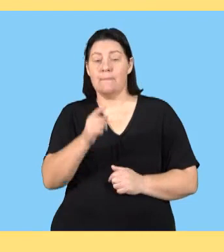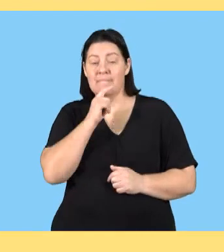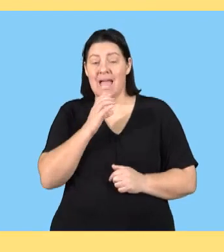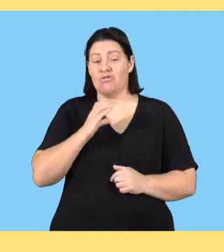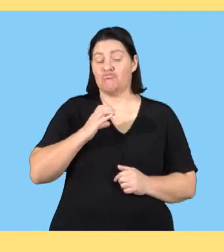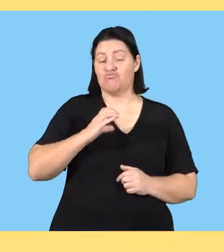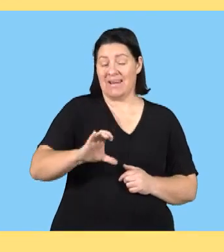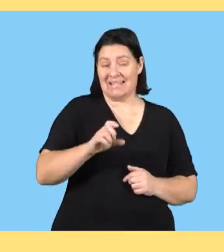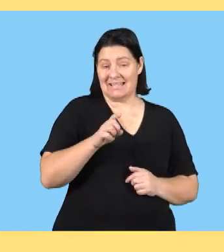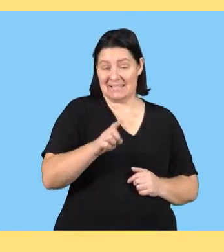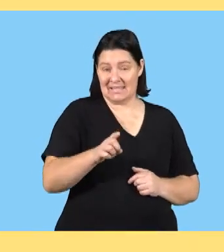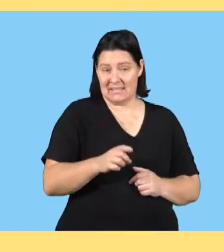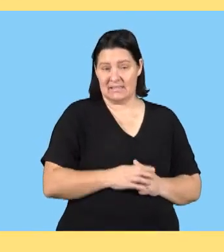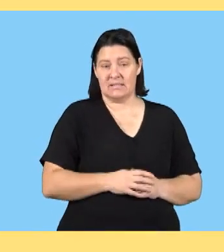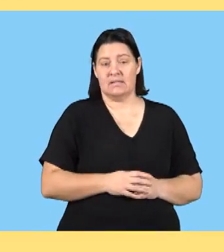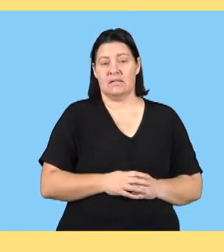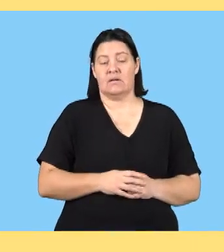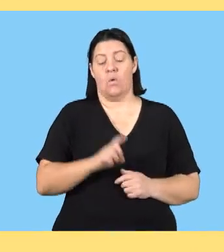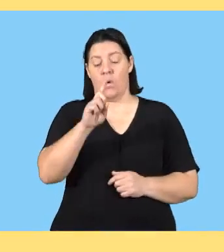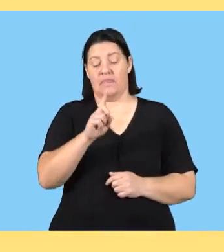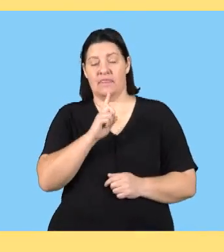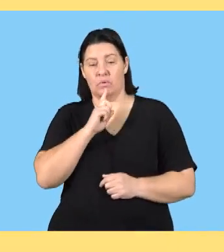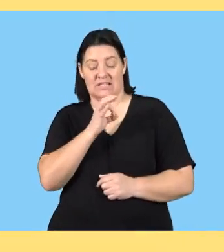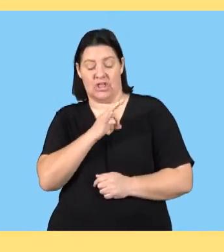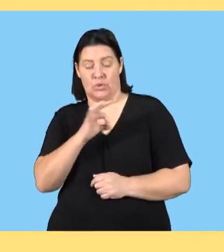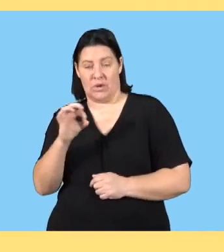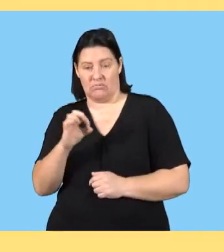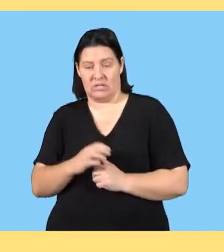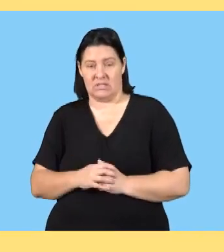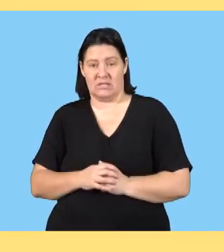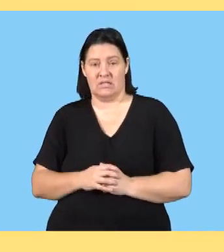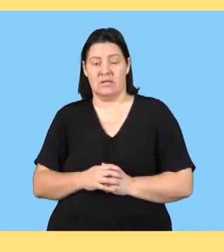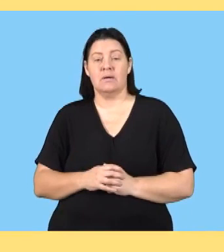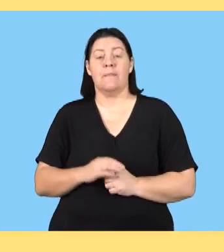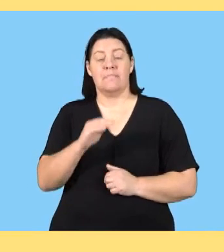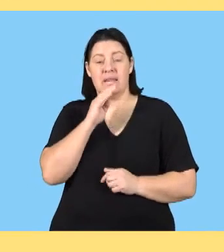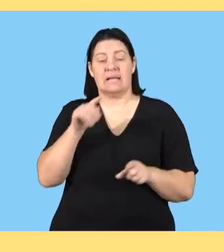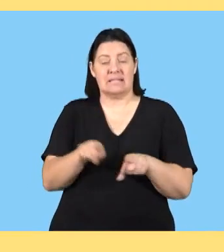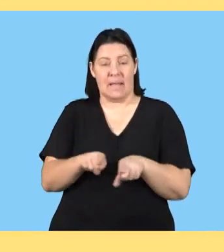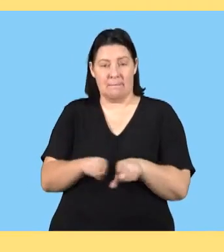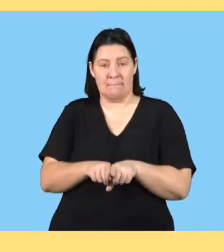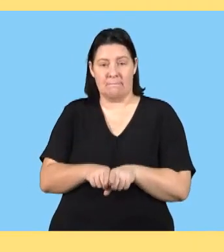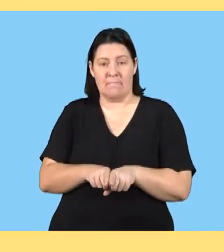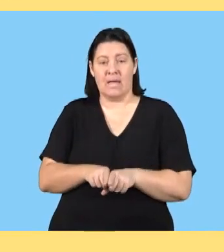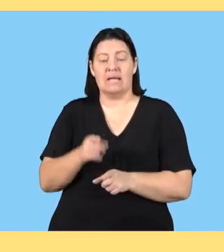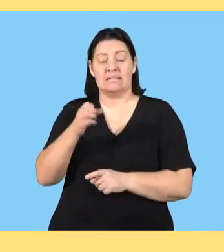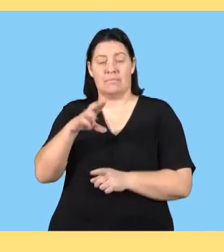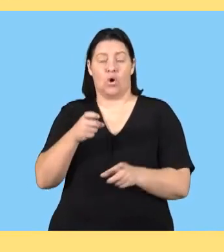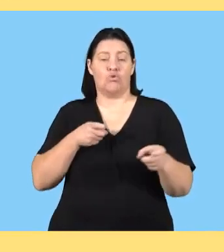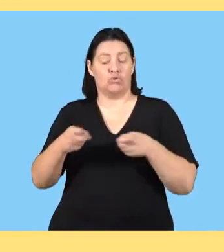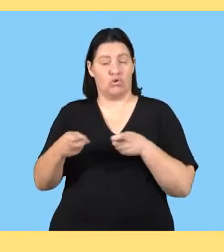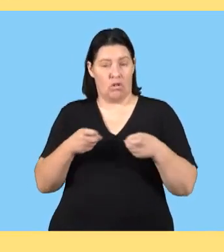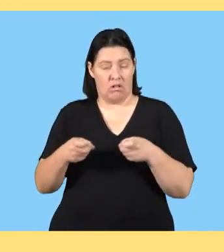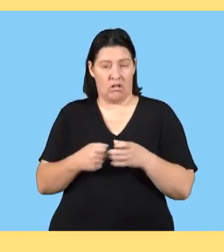Once I credit J. Archer, I'll come here, 1,300. That means I'll come also to my debtor's